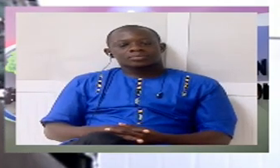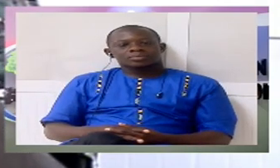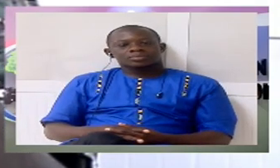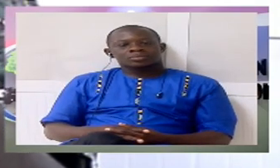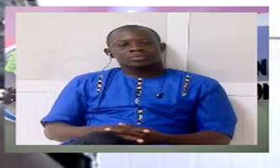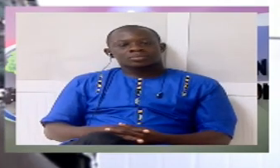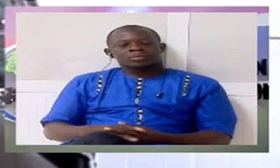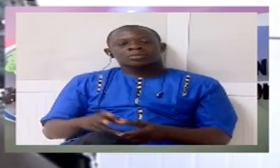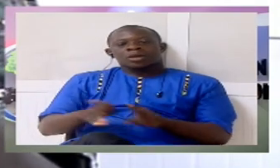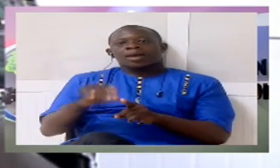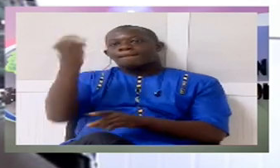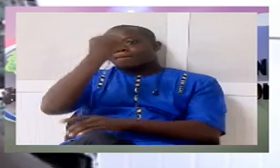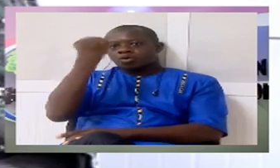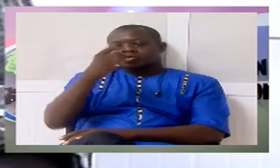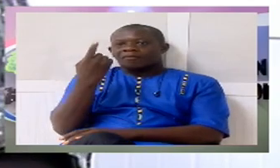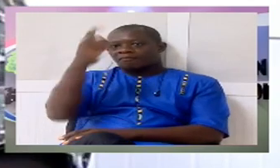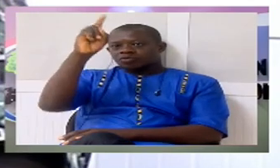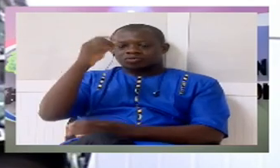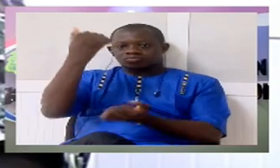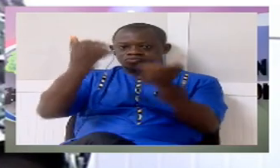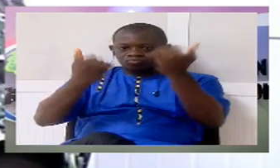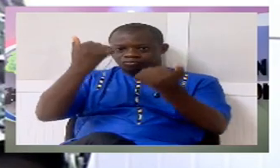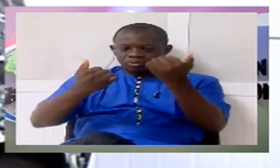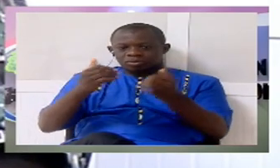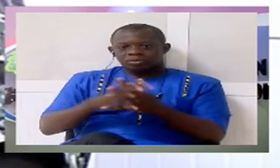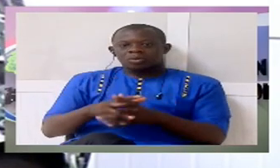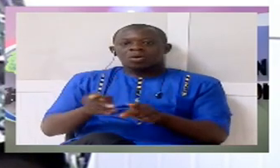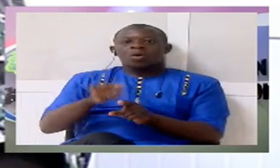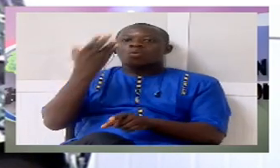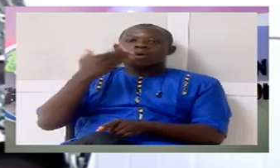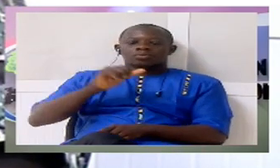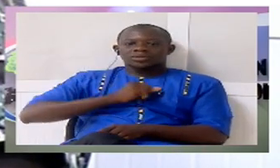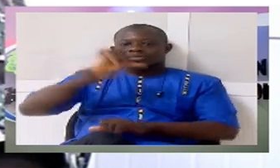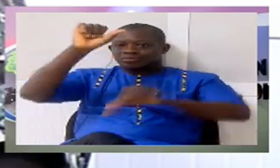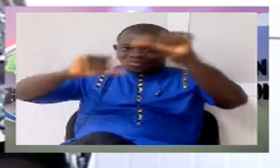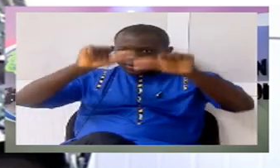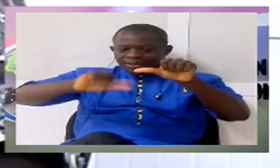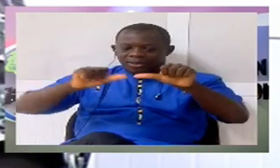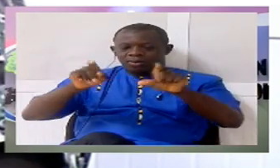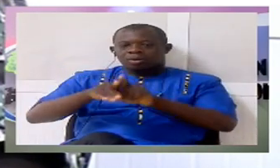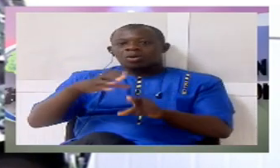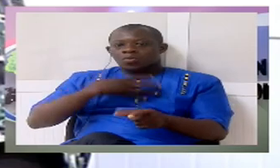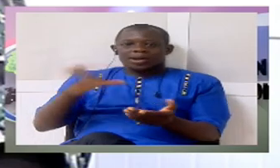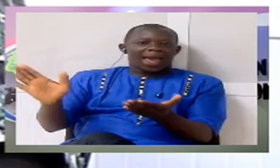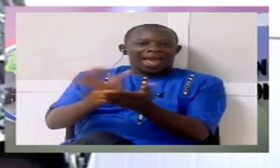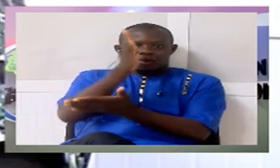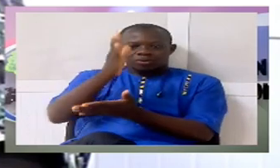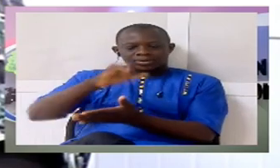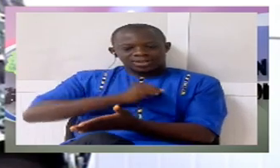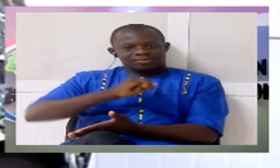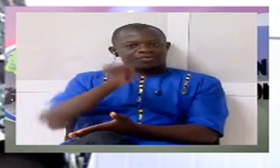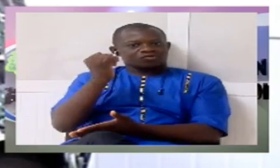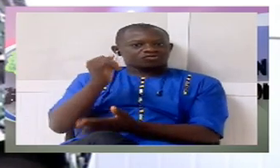bi first vehicle because we mu baña waja Was sweeper bi.